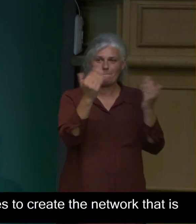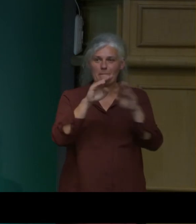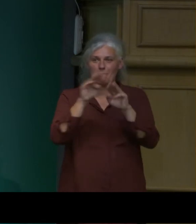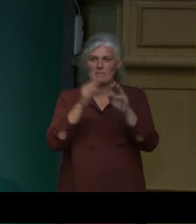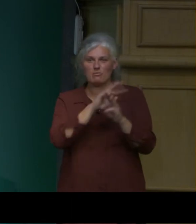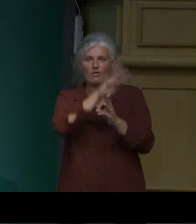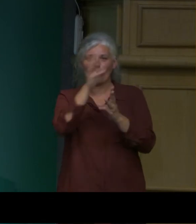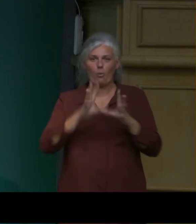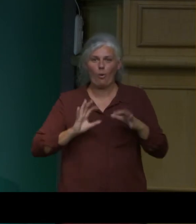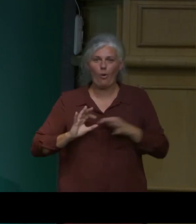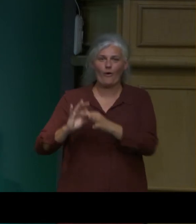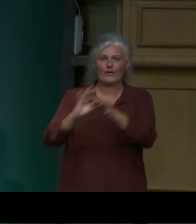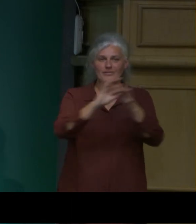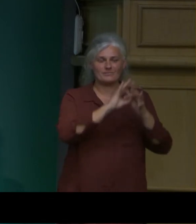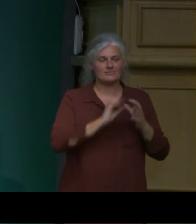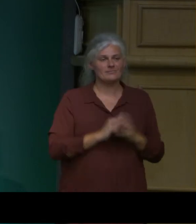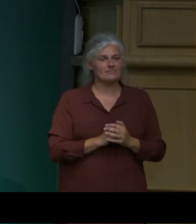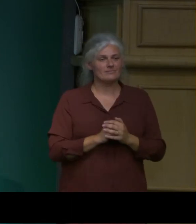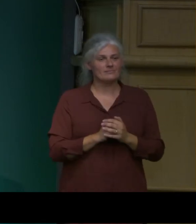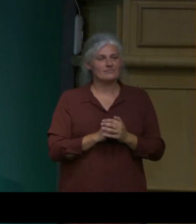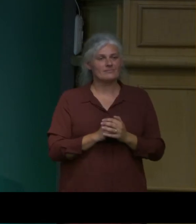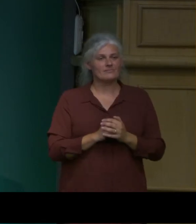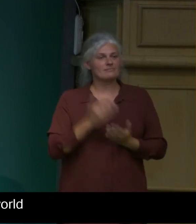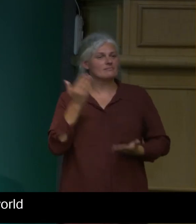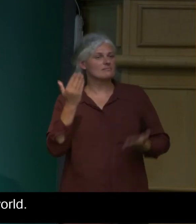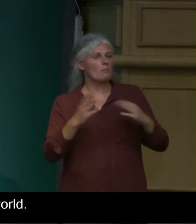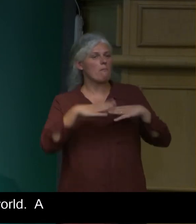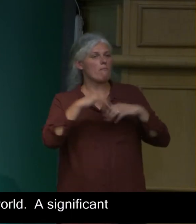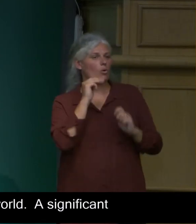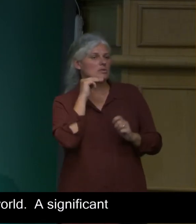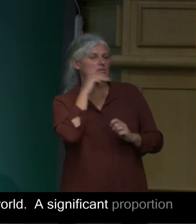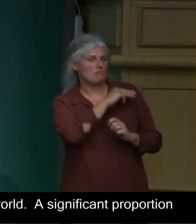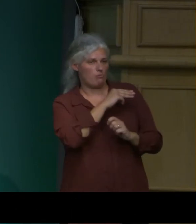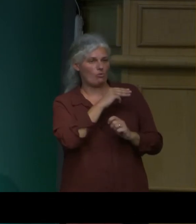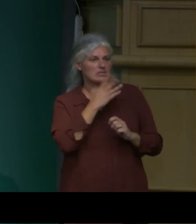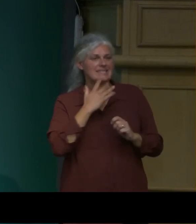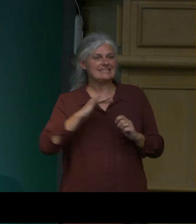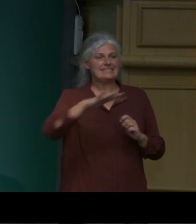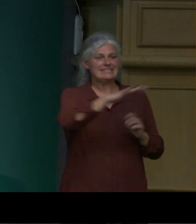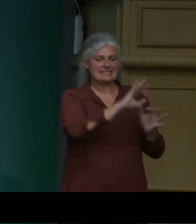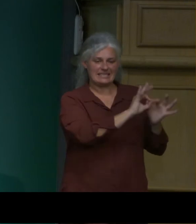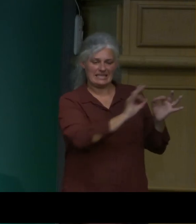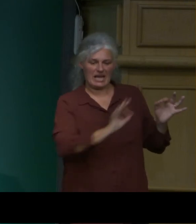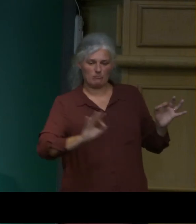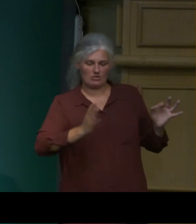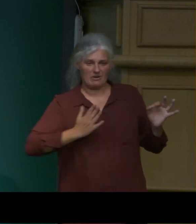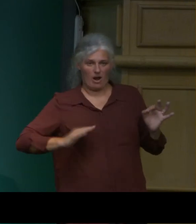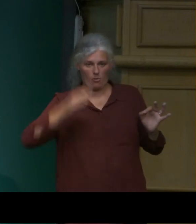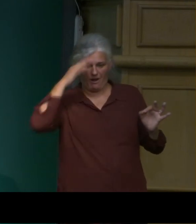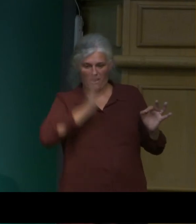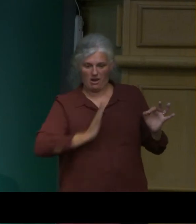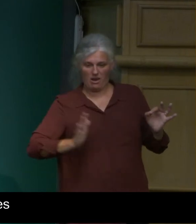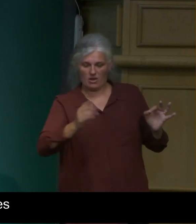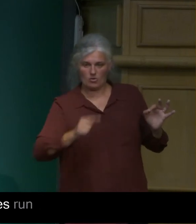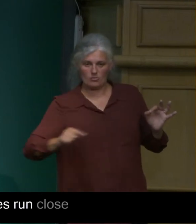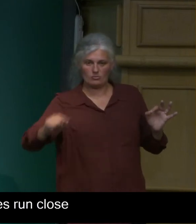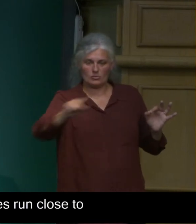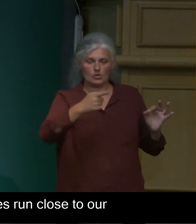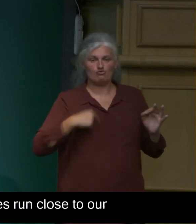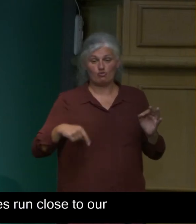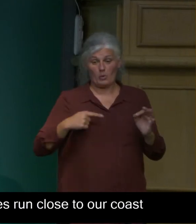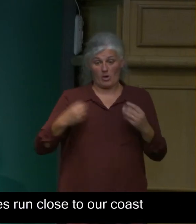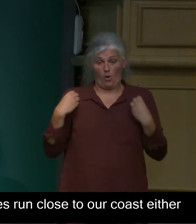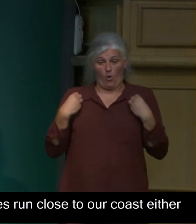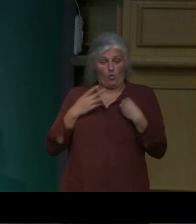the world a significant proportion of the most important transatlantic cables run close to our Coast either through our territorial